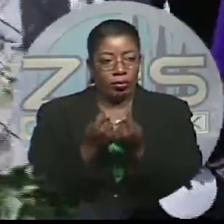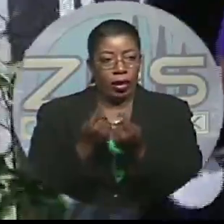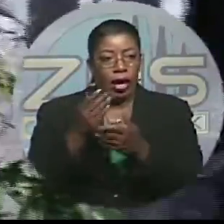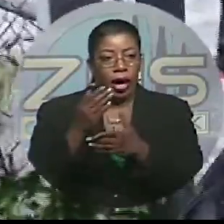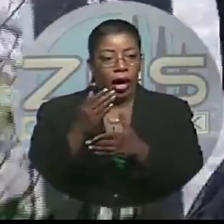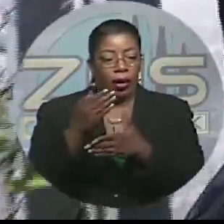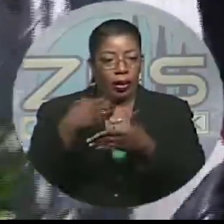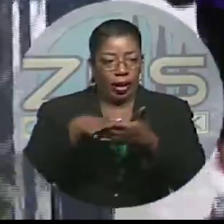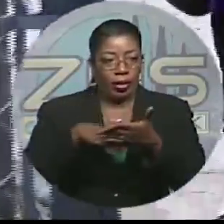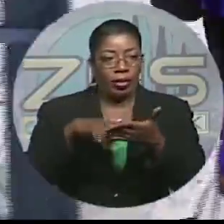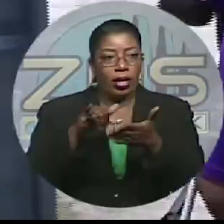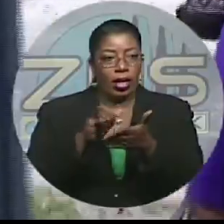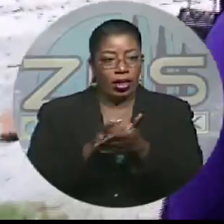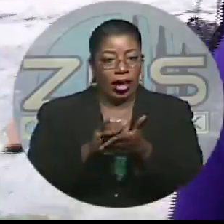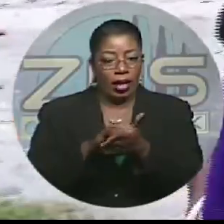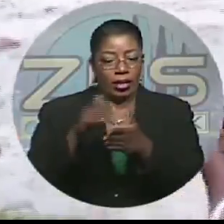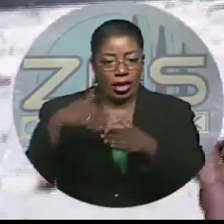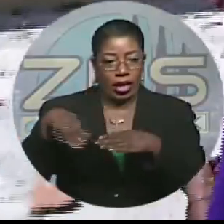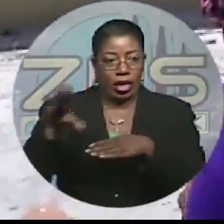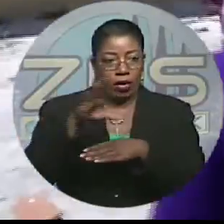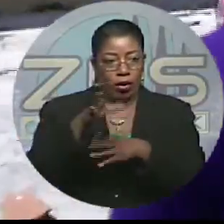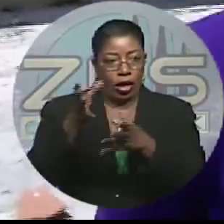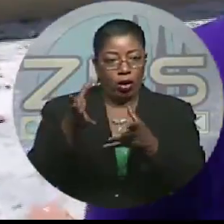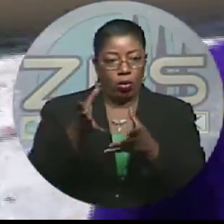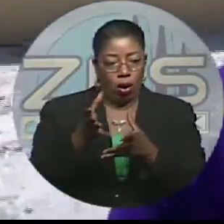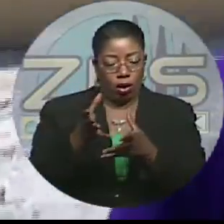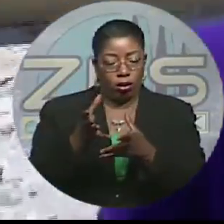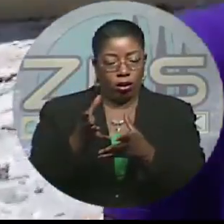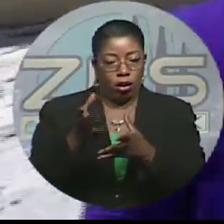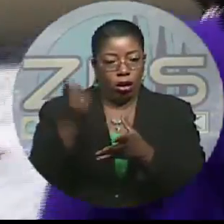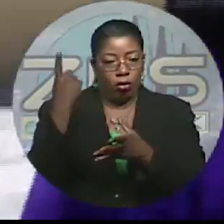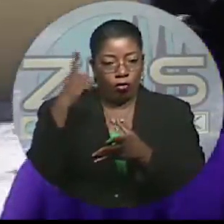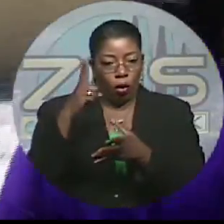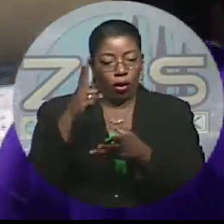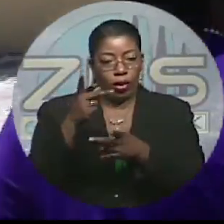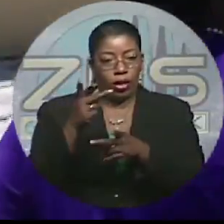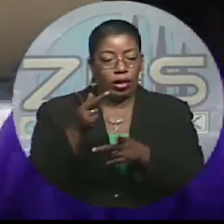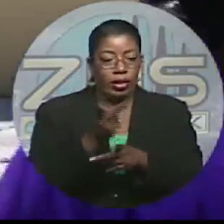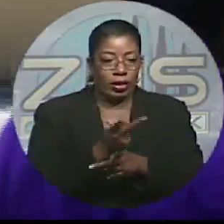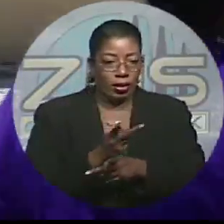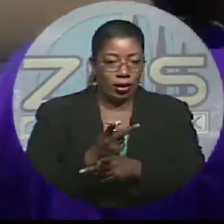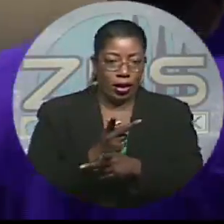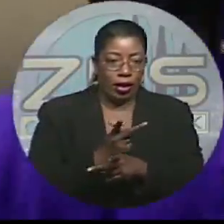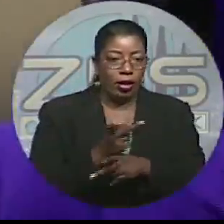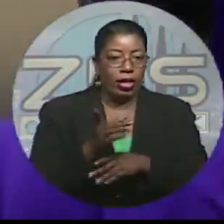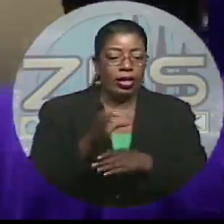site for the daycare center and visited the geriatric facility. Fern Carey, Saturday Network News.